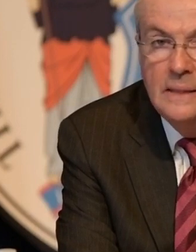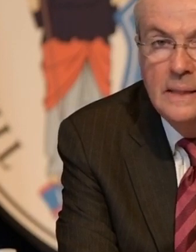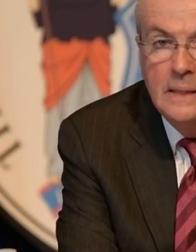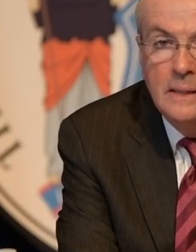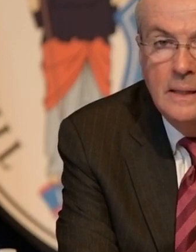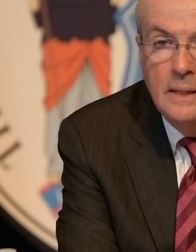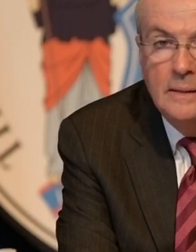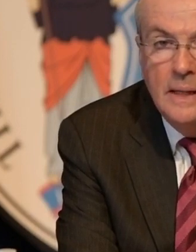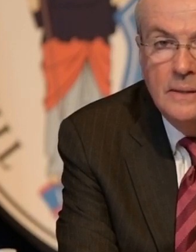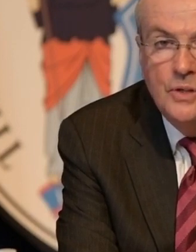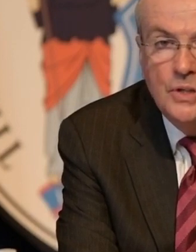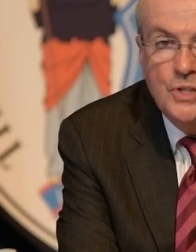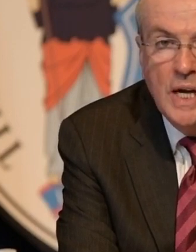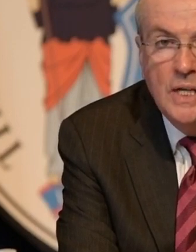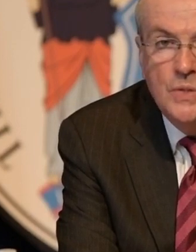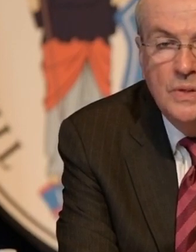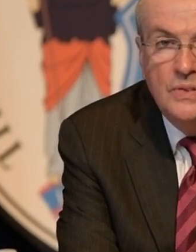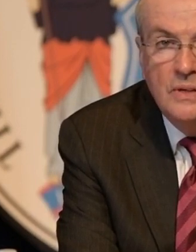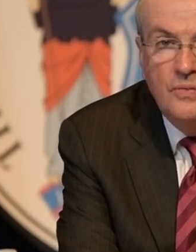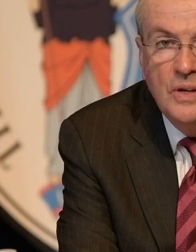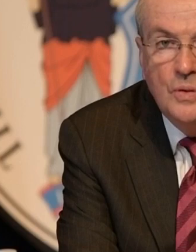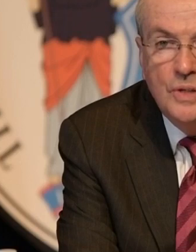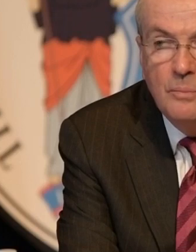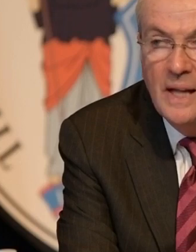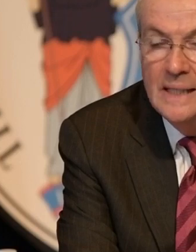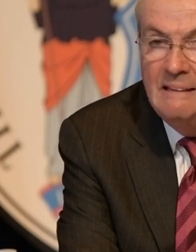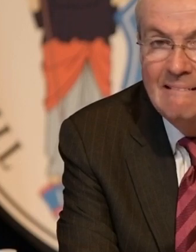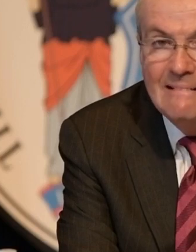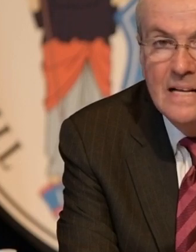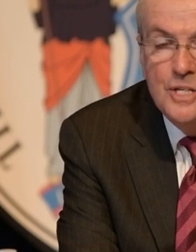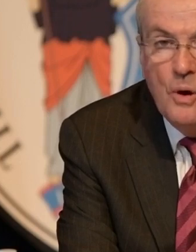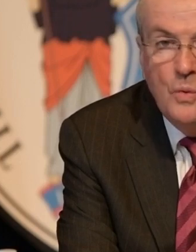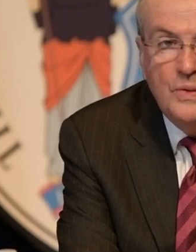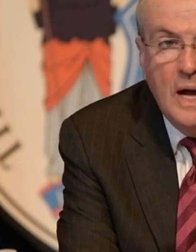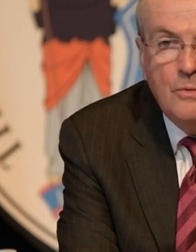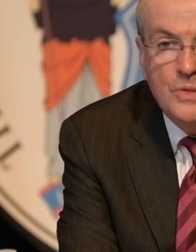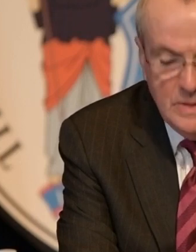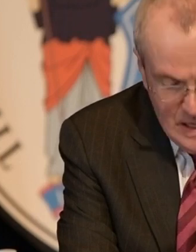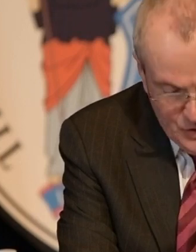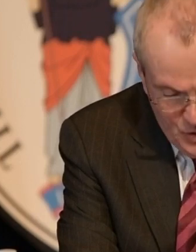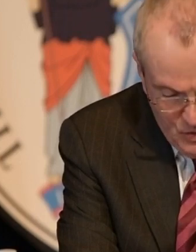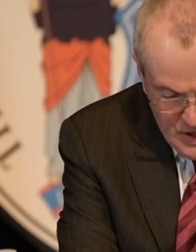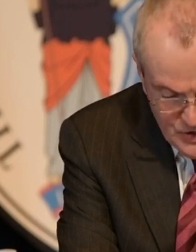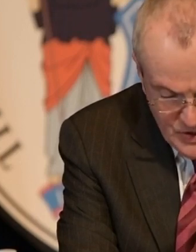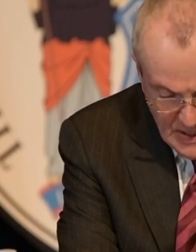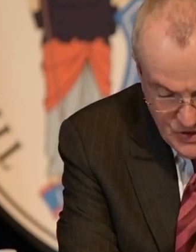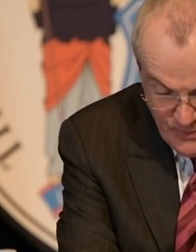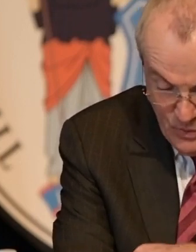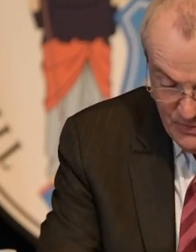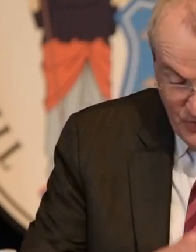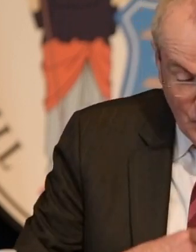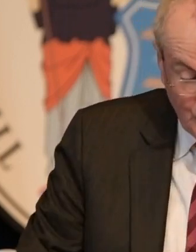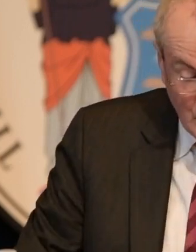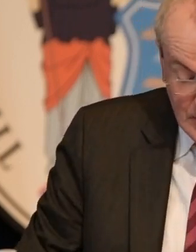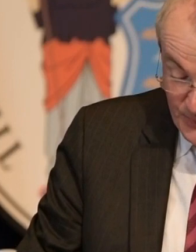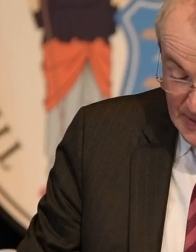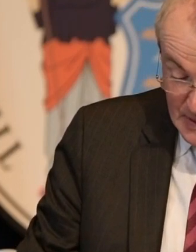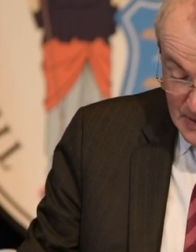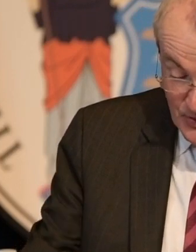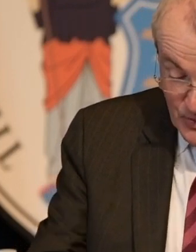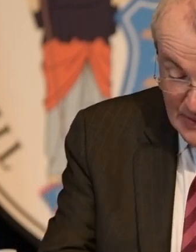Moran, had a good exchange with Freeholder Capelli, spoke with Congressman Donald Norcross. That's something we've been focused